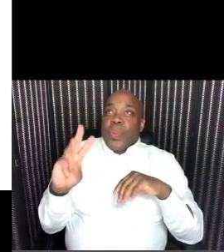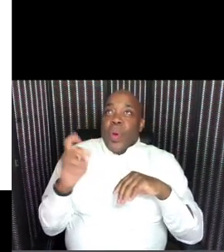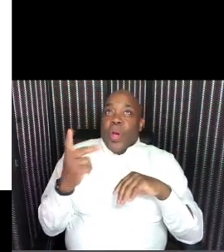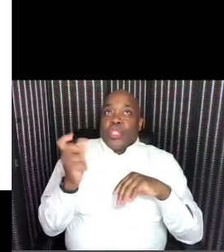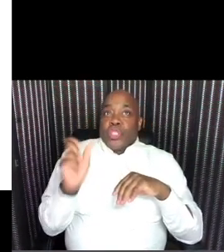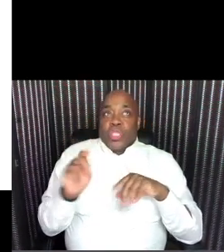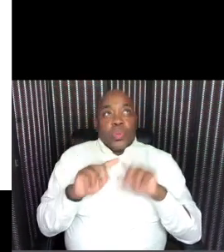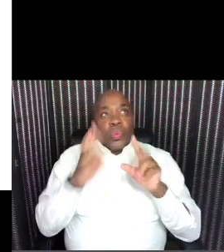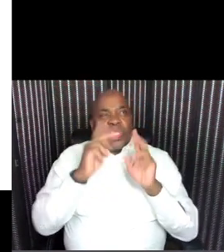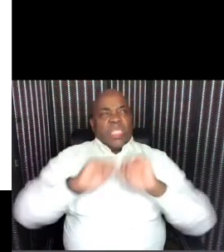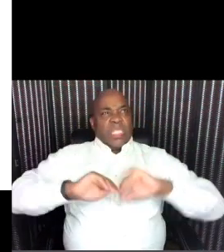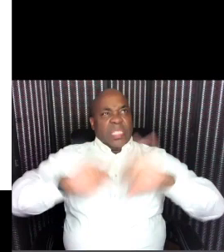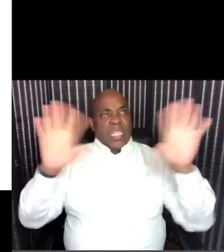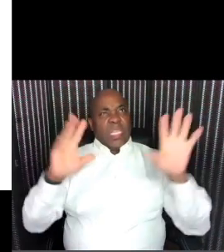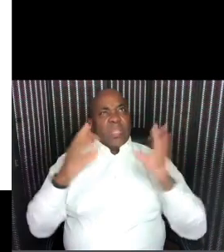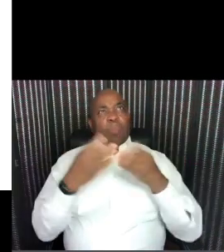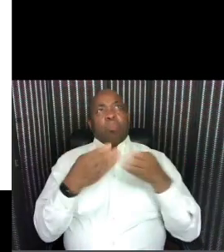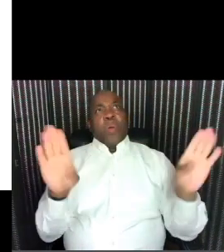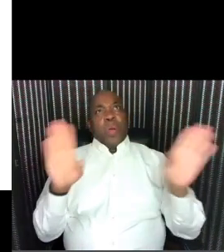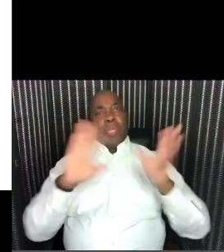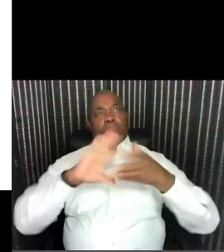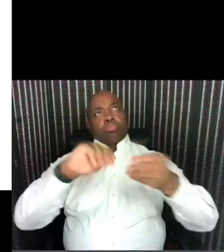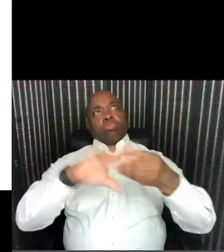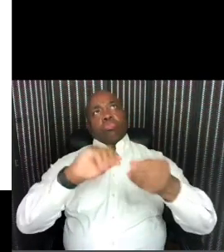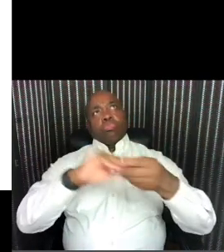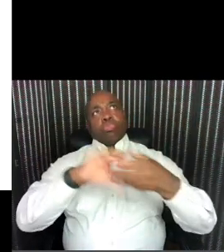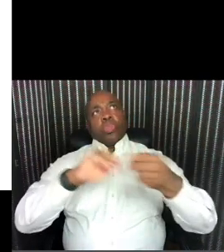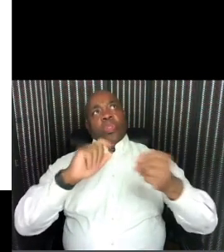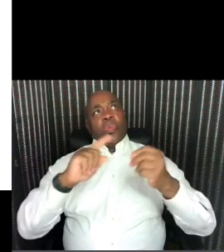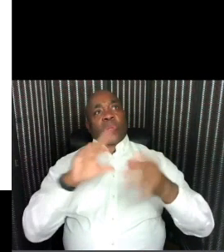outcry associated with the question of property.